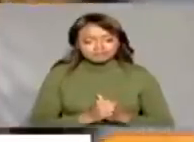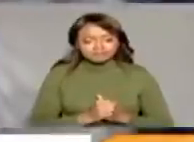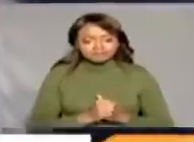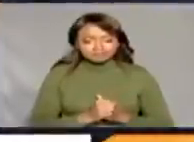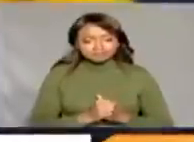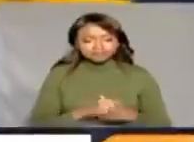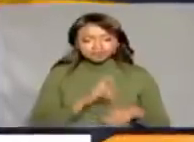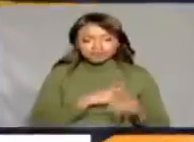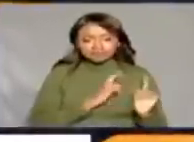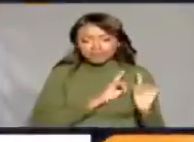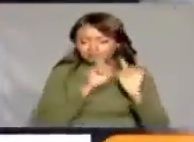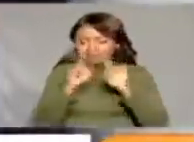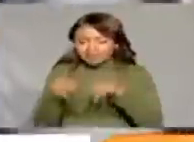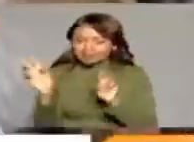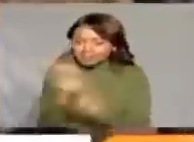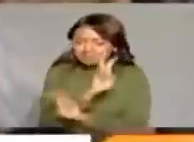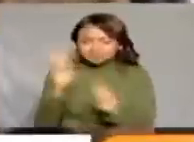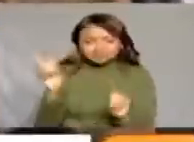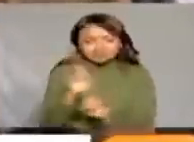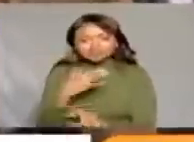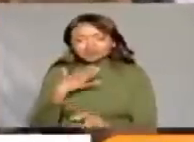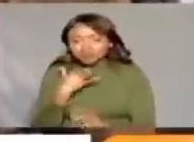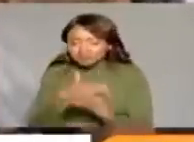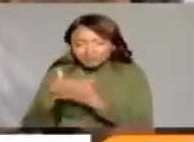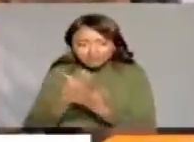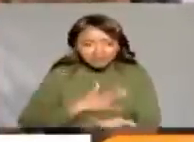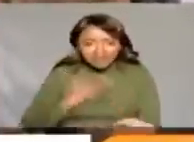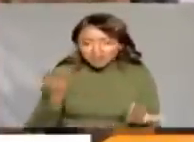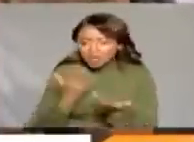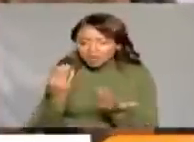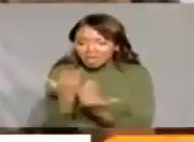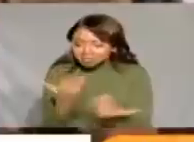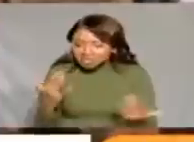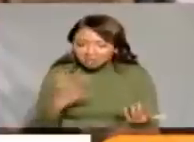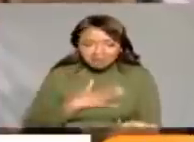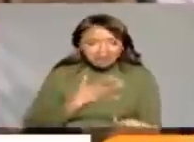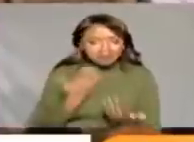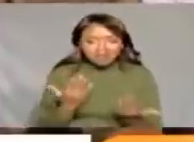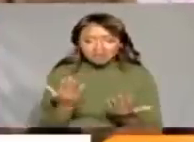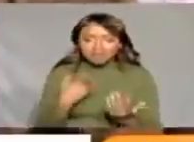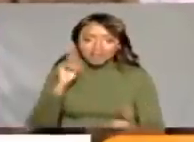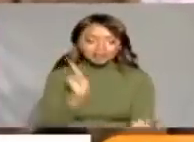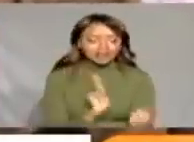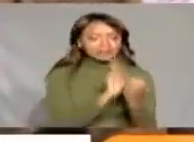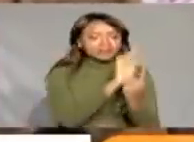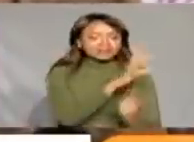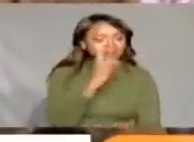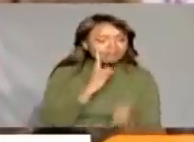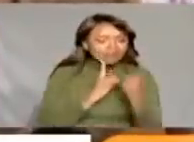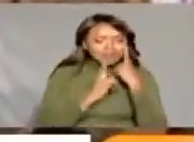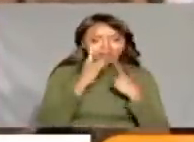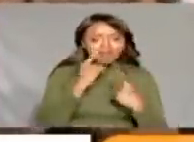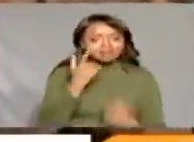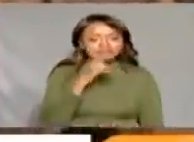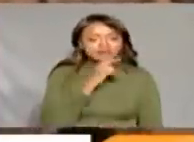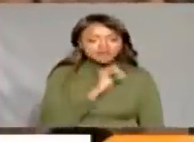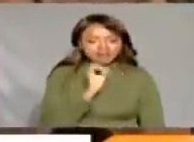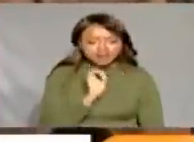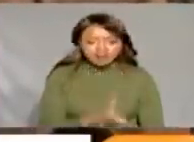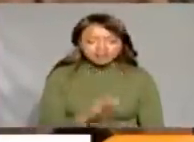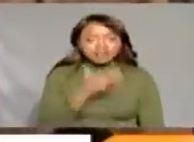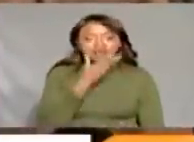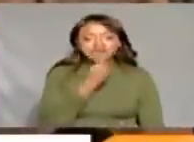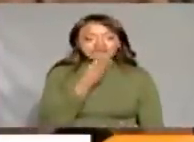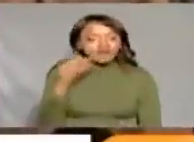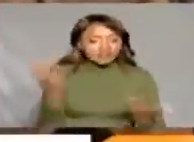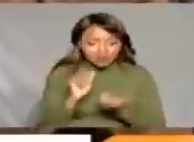venye nimekuja tu nimezunguka nikitafuta mtoto na nimekutana naye kama analia haoni baba yake